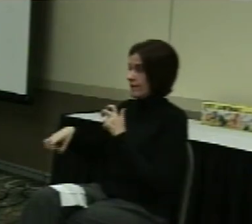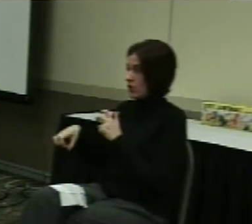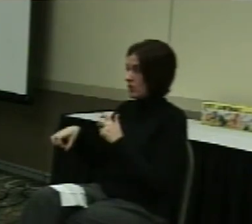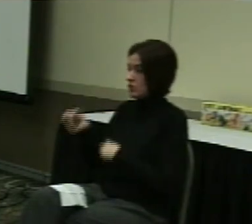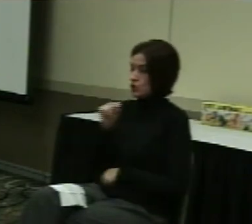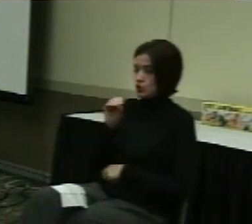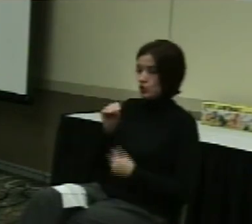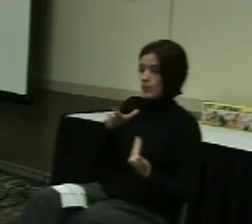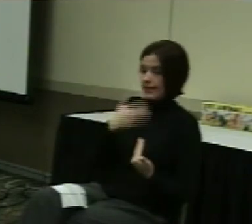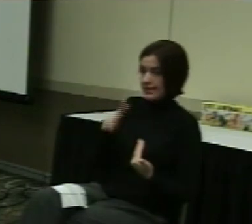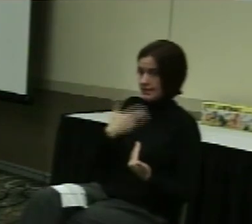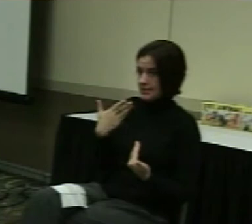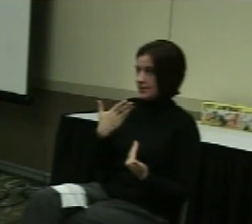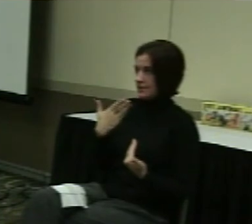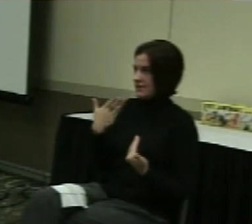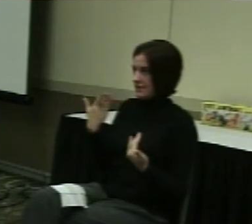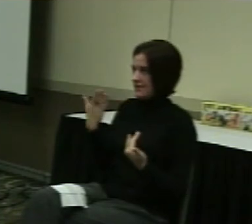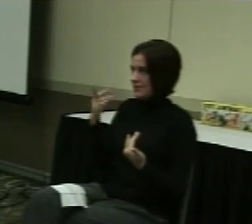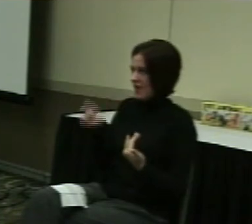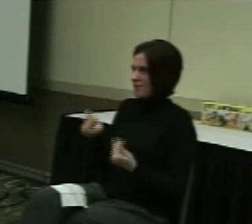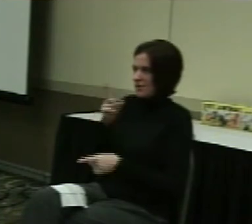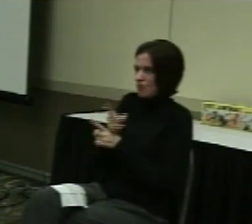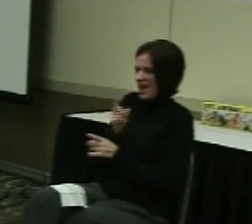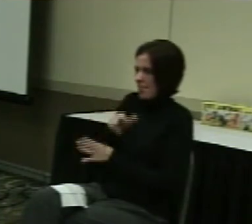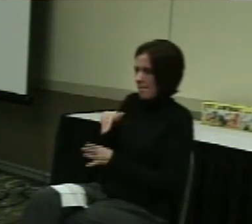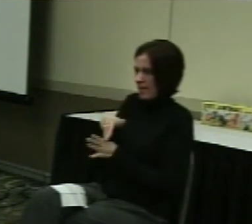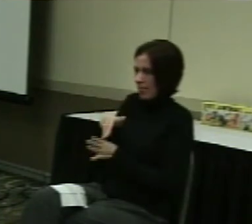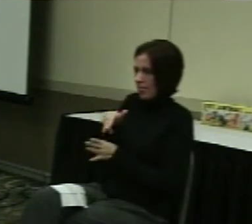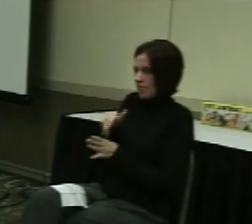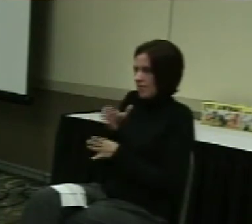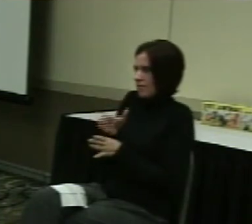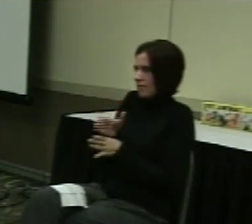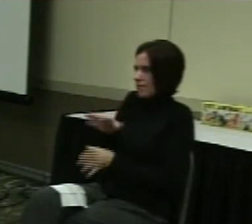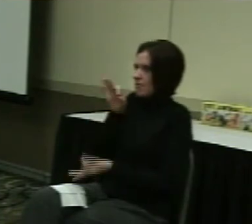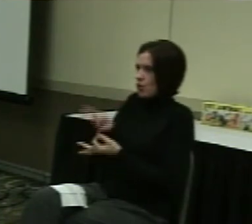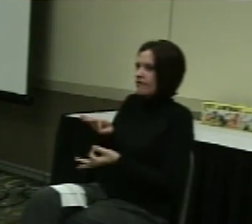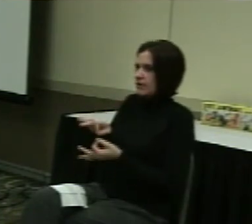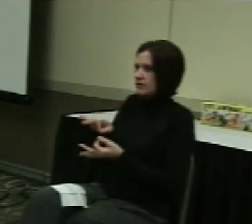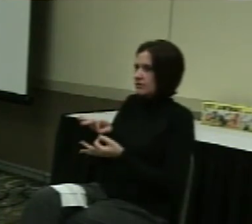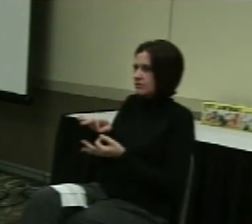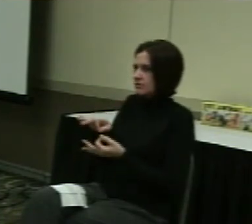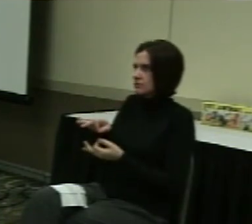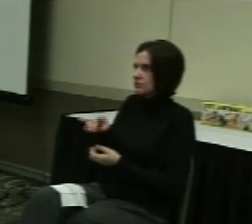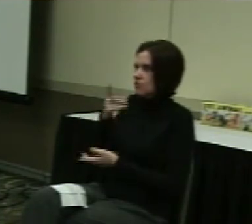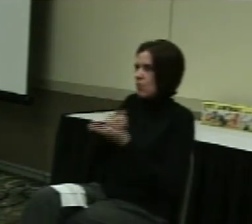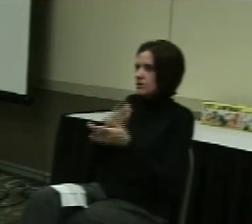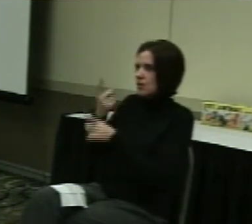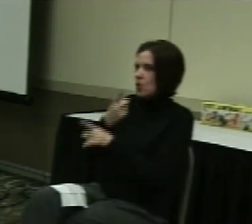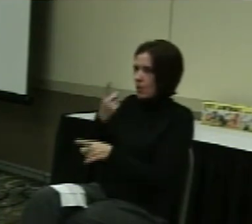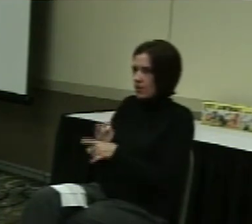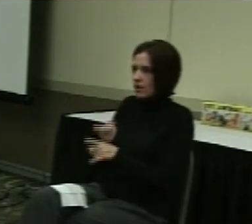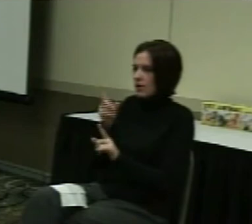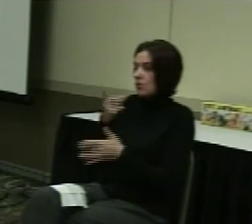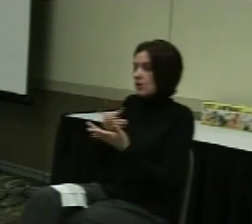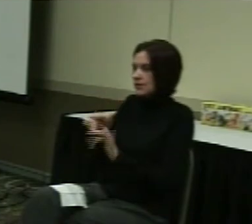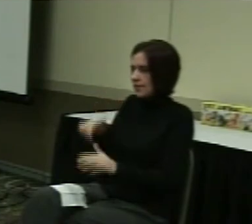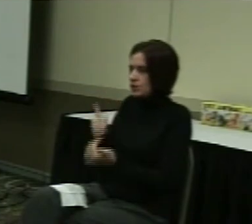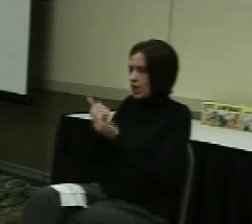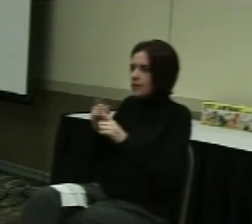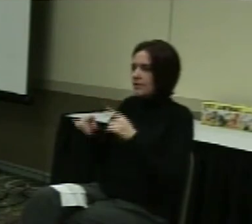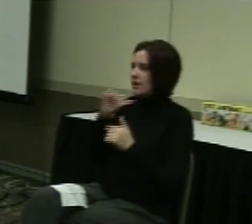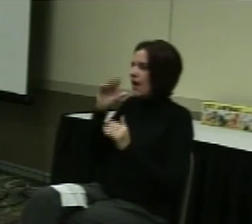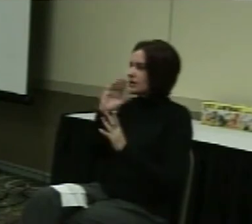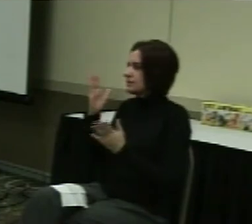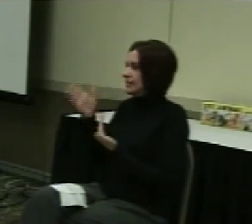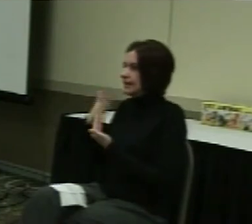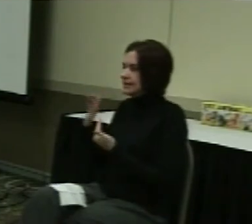too easy, and just hit it right on the nail on the head, as though, you know, what is appropriate? Obviously, you can't make those decisions